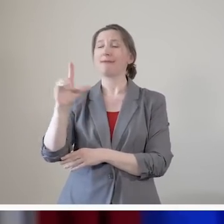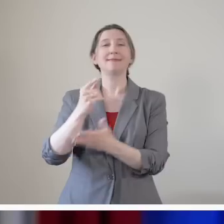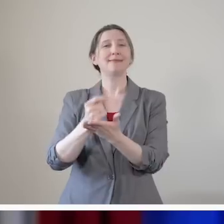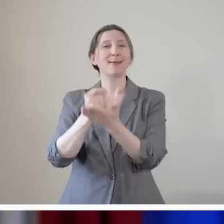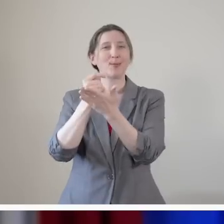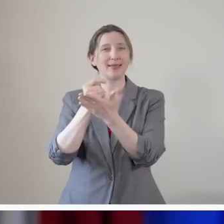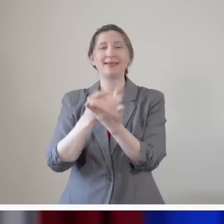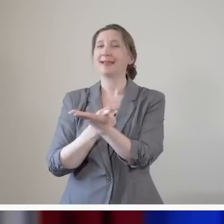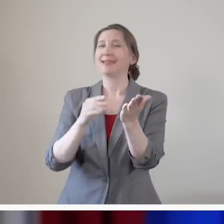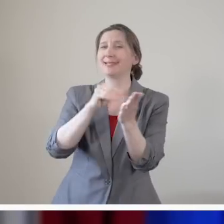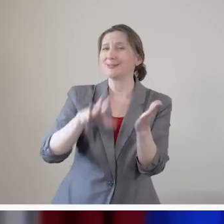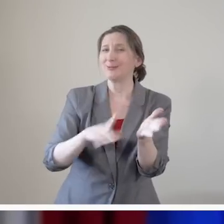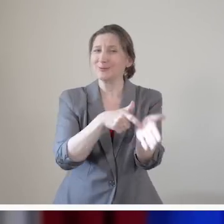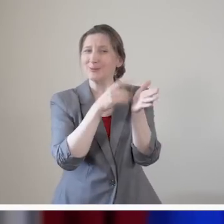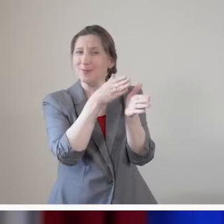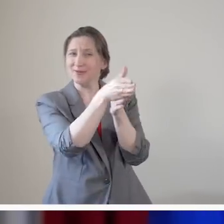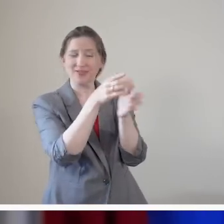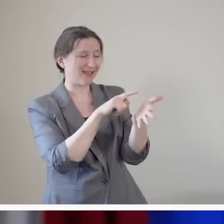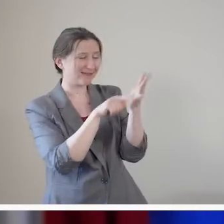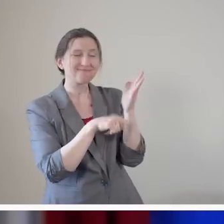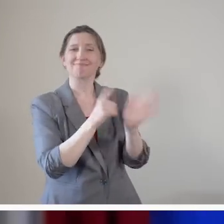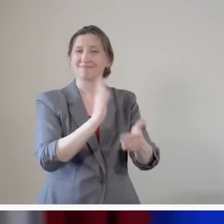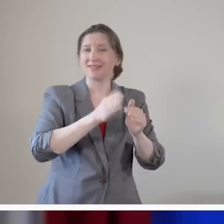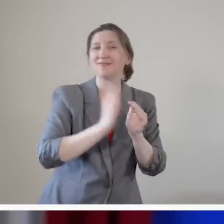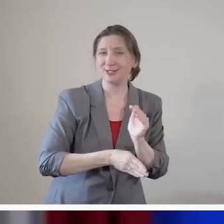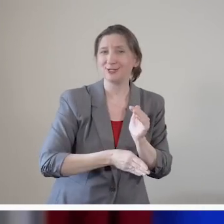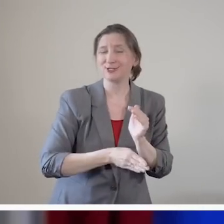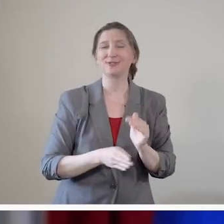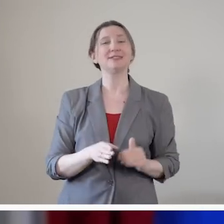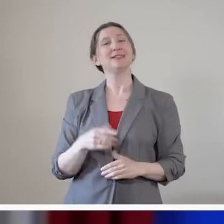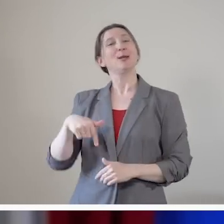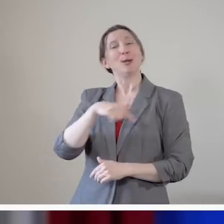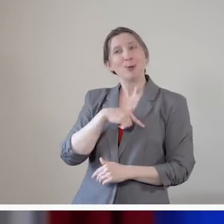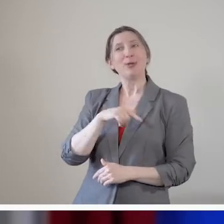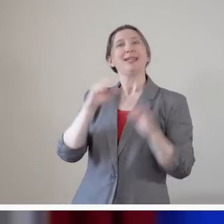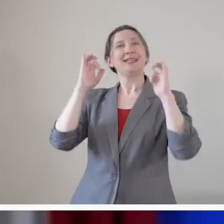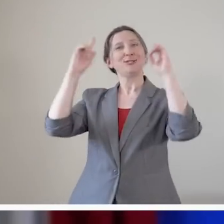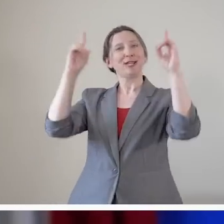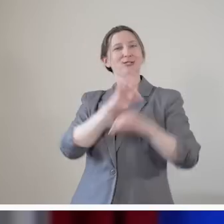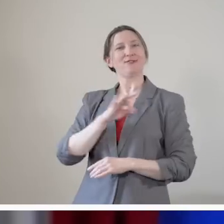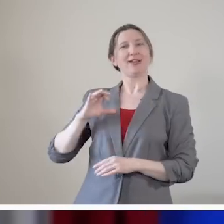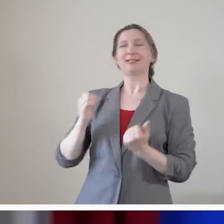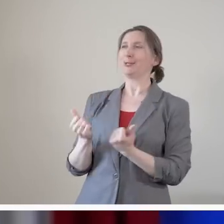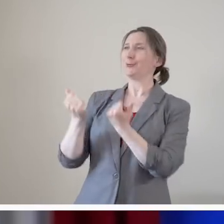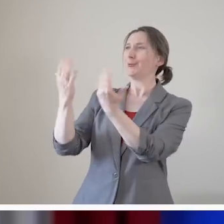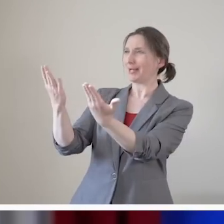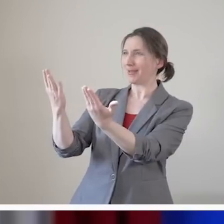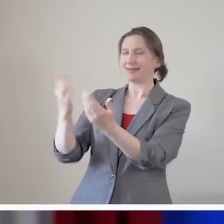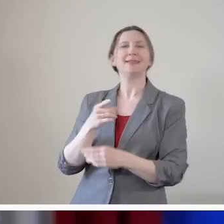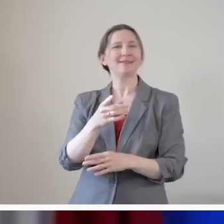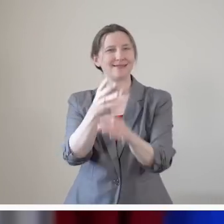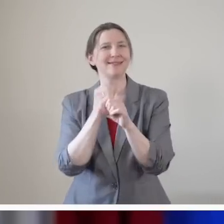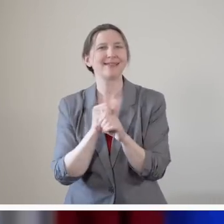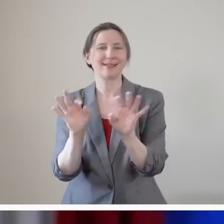These scholars have successfully completed the requirements of their respective course of study. Upon the recommendation of the faculty of the School